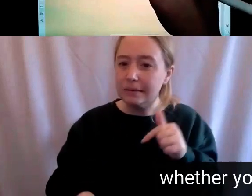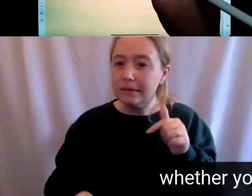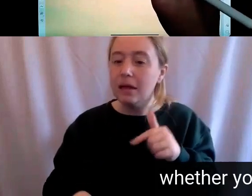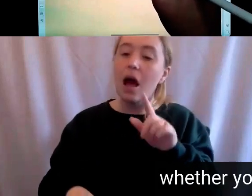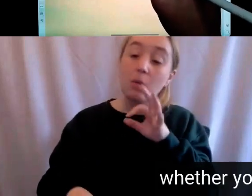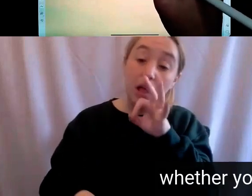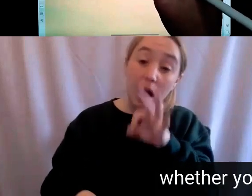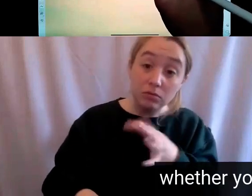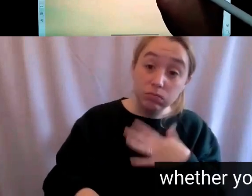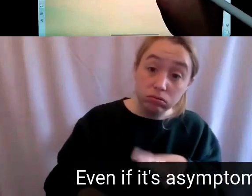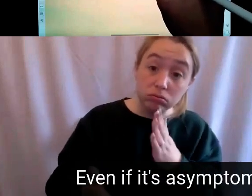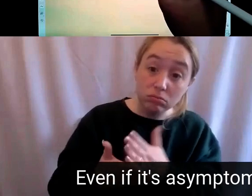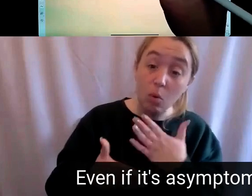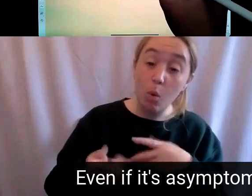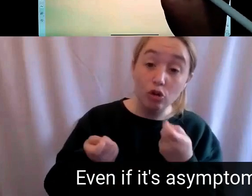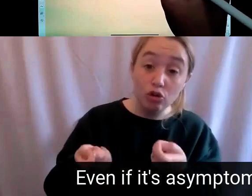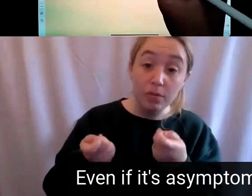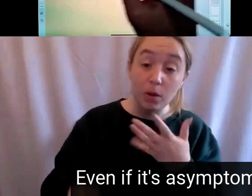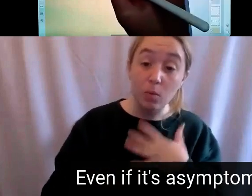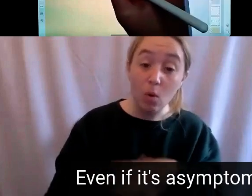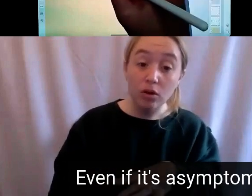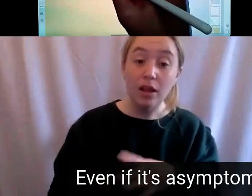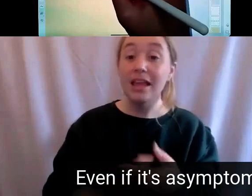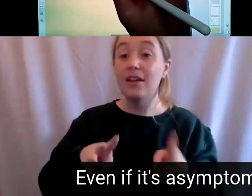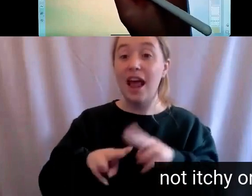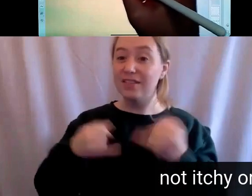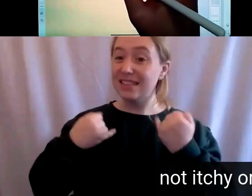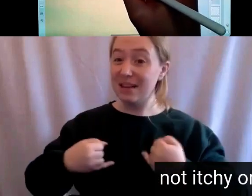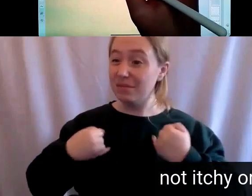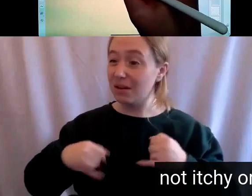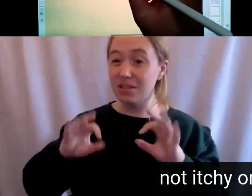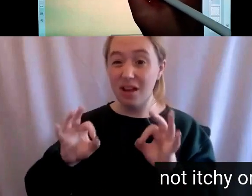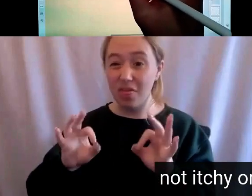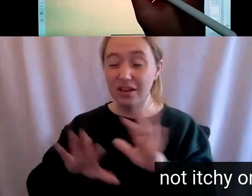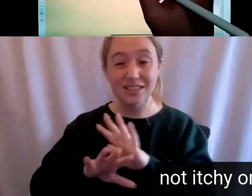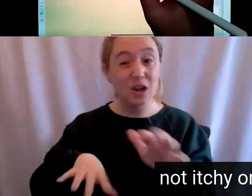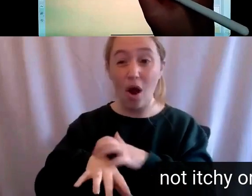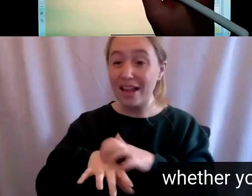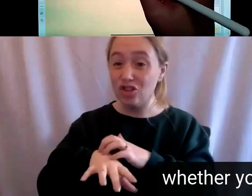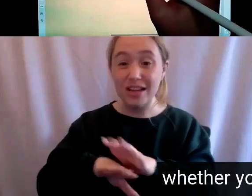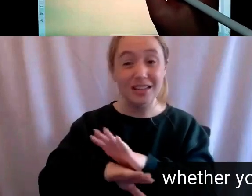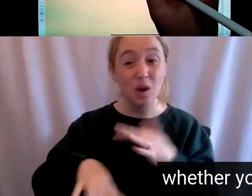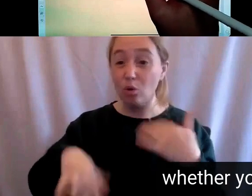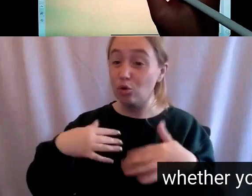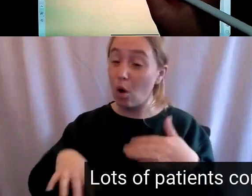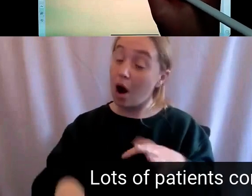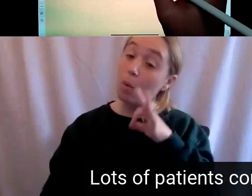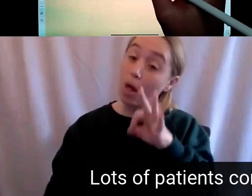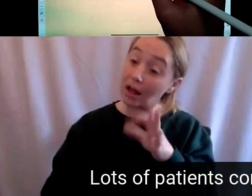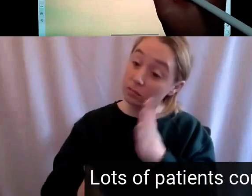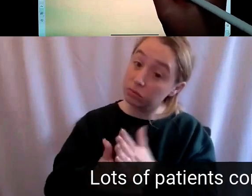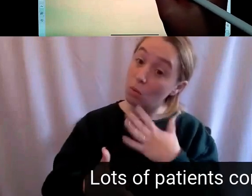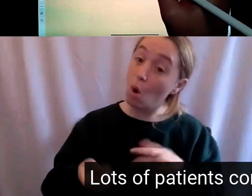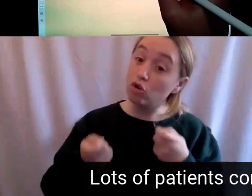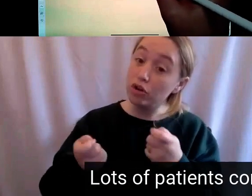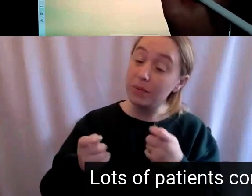it treated. Even if it's asymptomatic, it's not bothering you, not itchy or sore, I'll discuss whether you want it treated.